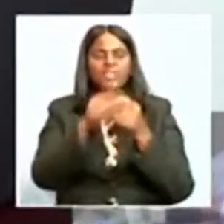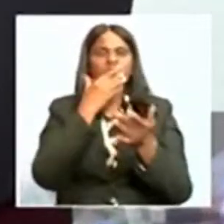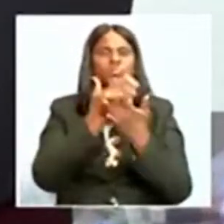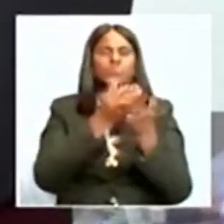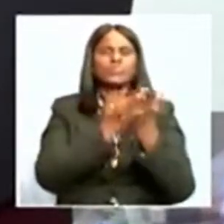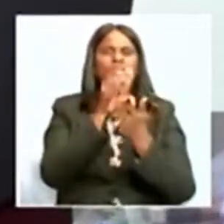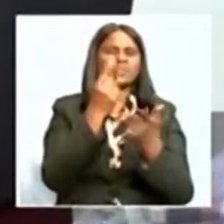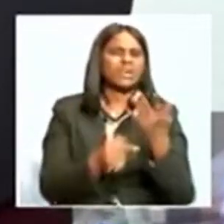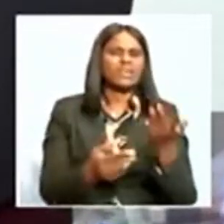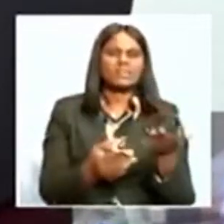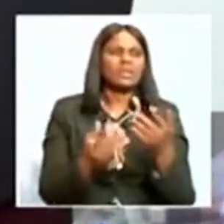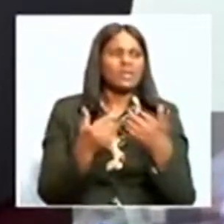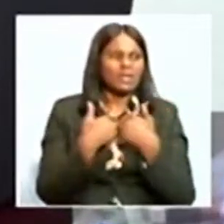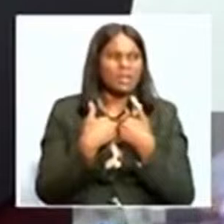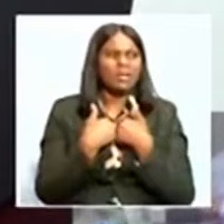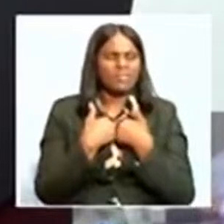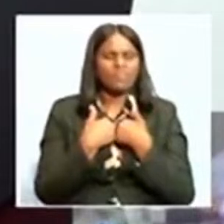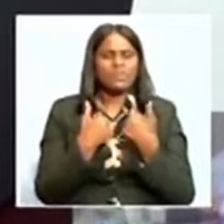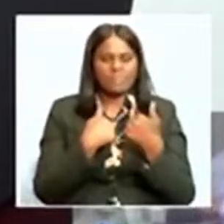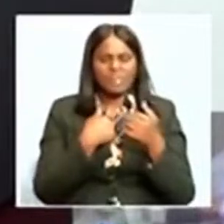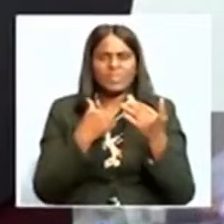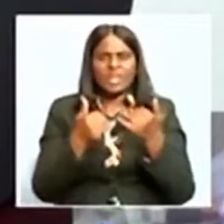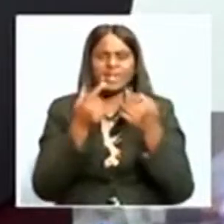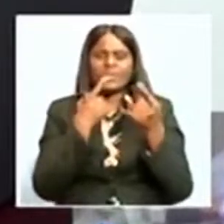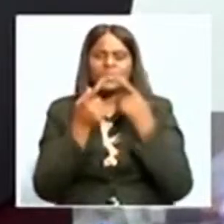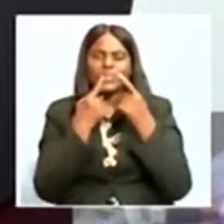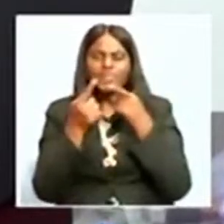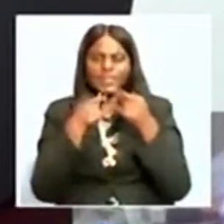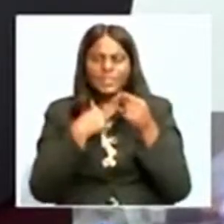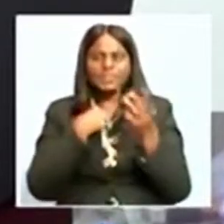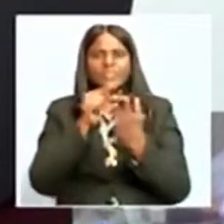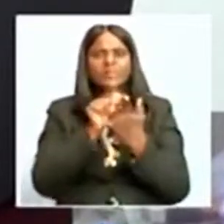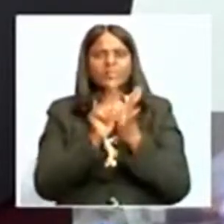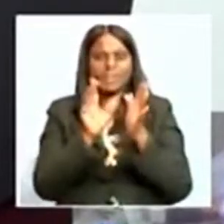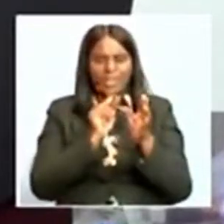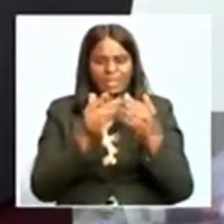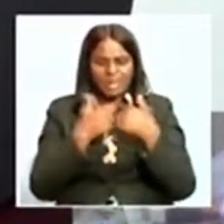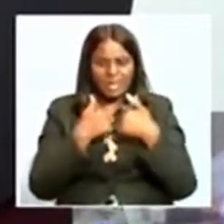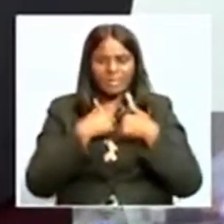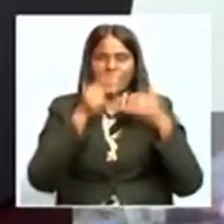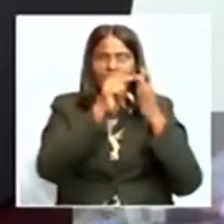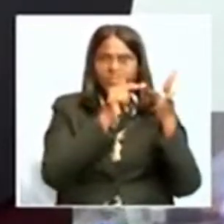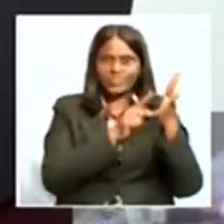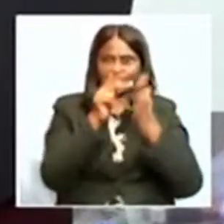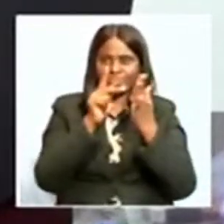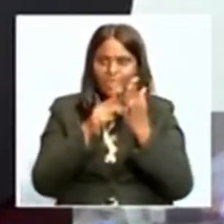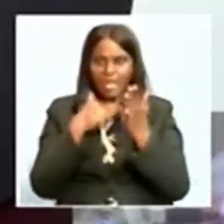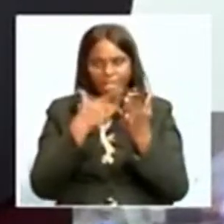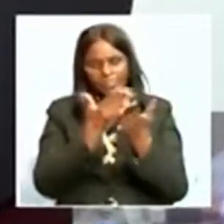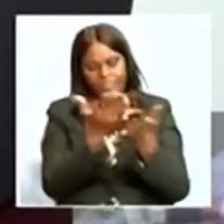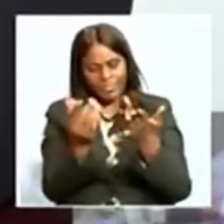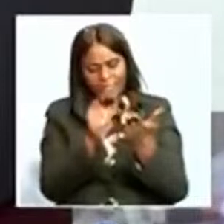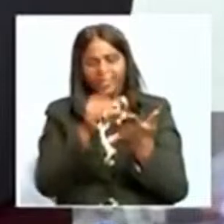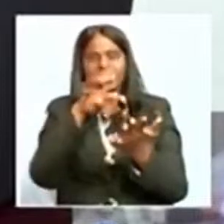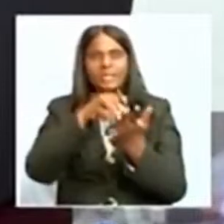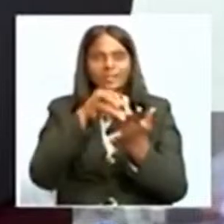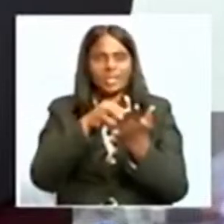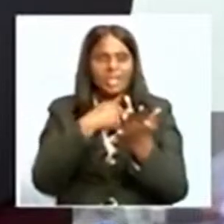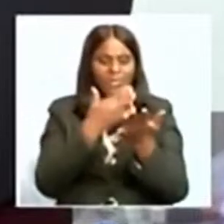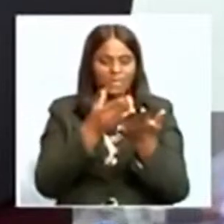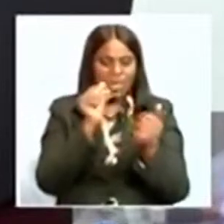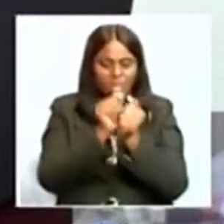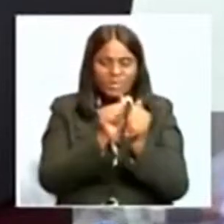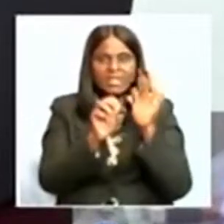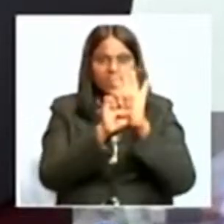faith? We have, I'm now speaking as a lawyer, we have these principles, we have these cases and